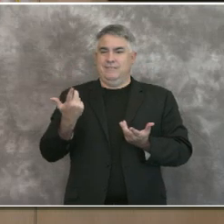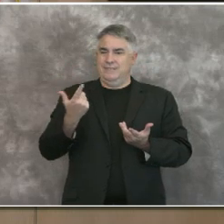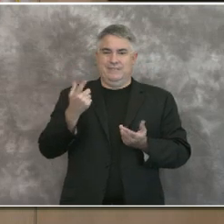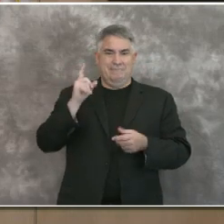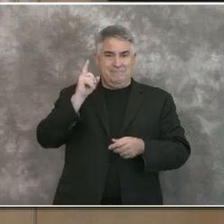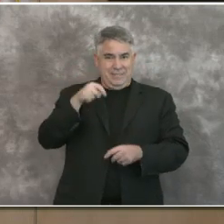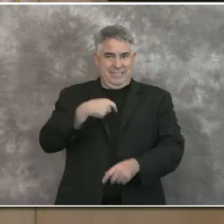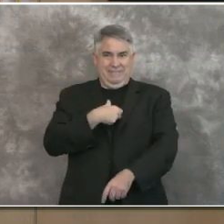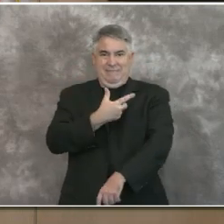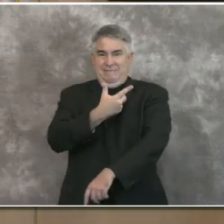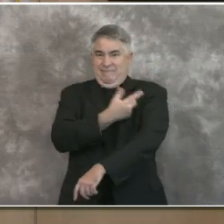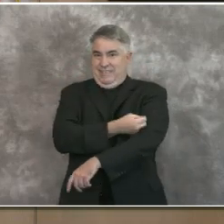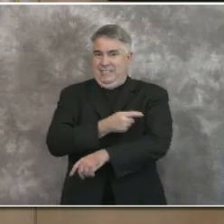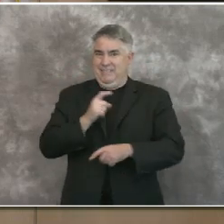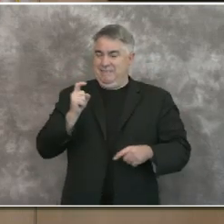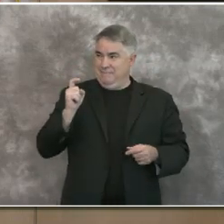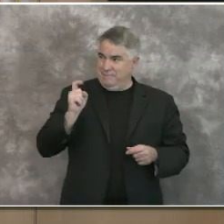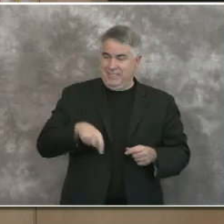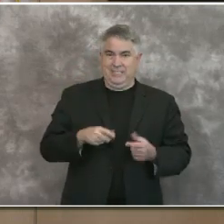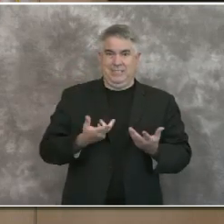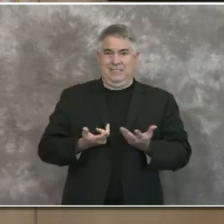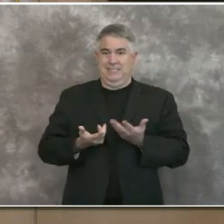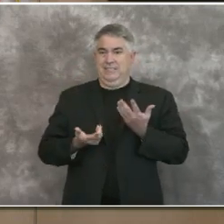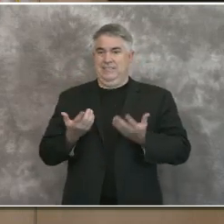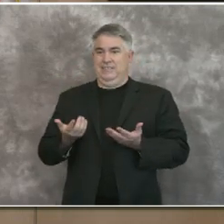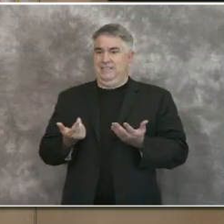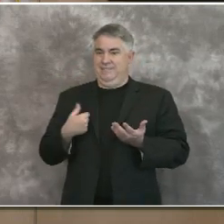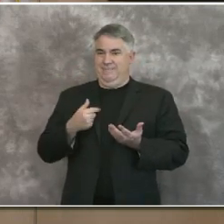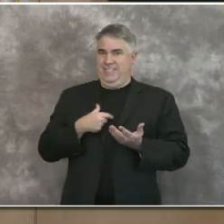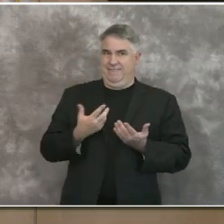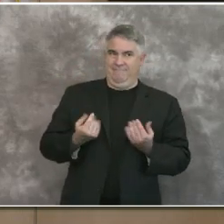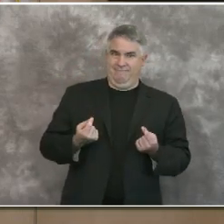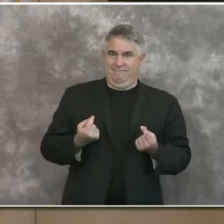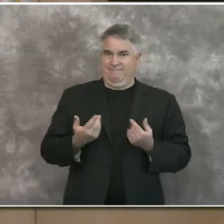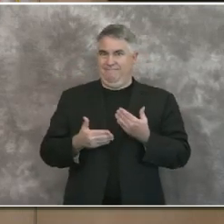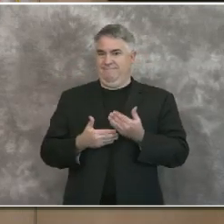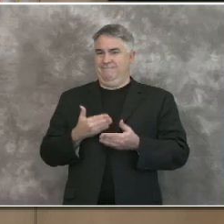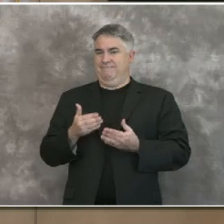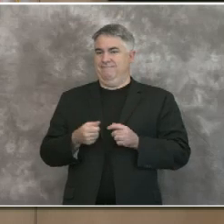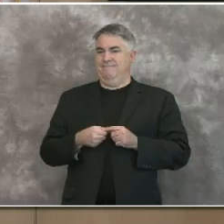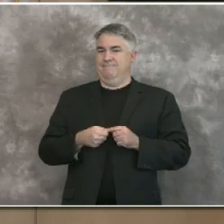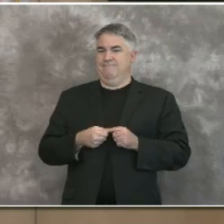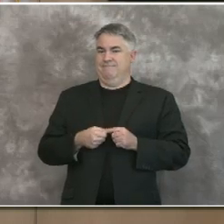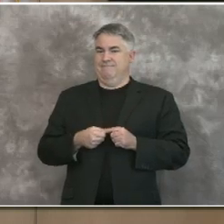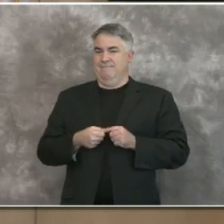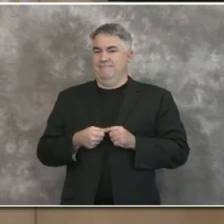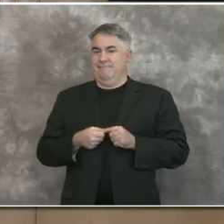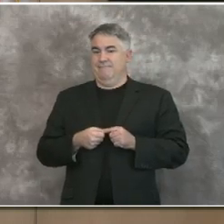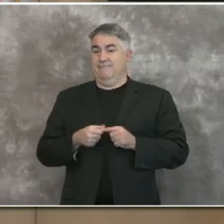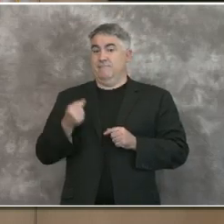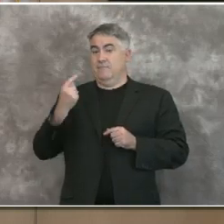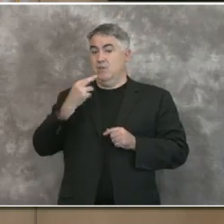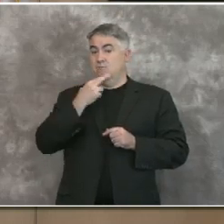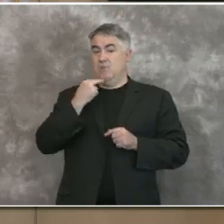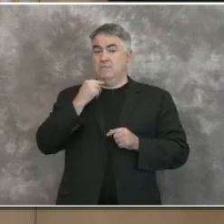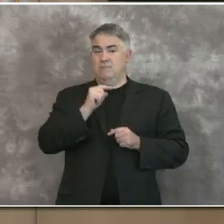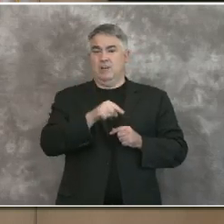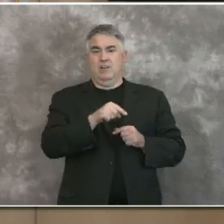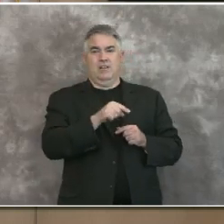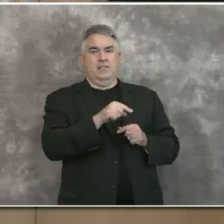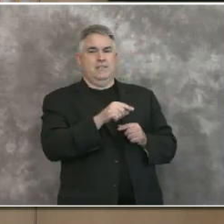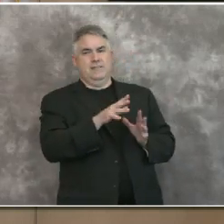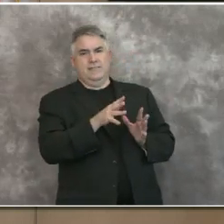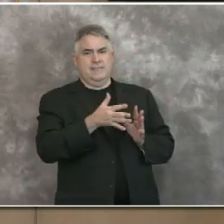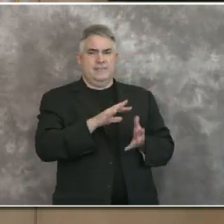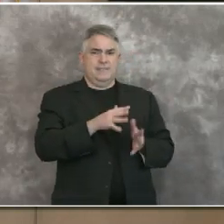We may get to a point where obviously some of those are moving forward. But I think that it is a concern with our restaurants. Our restaurants historically operate on very thin margins to